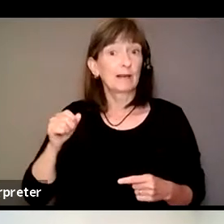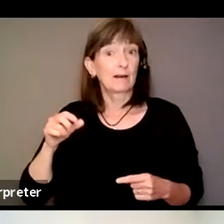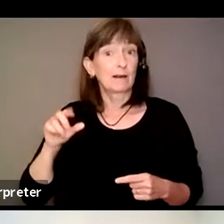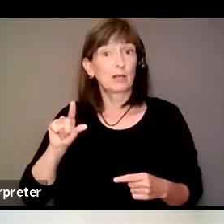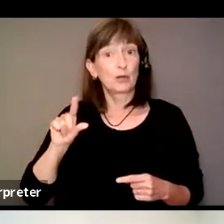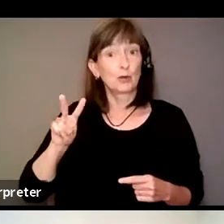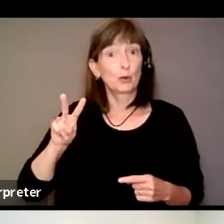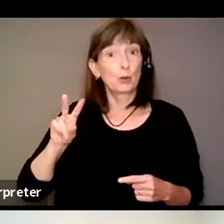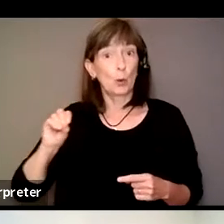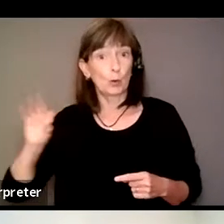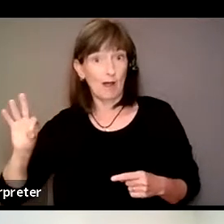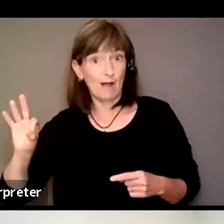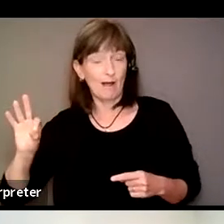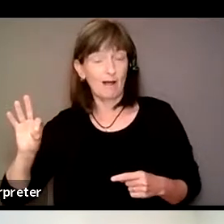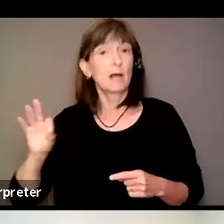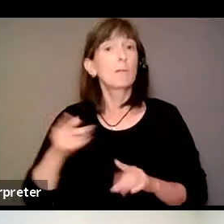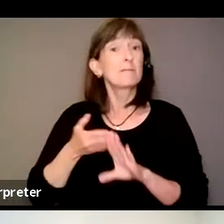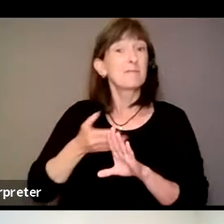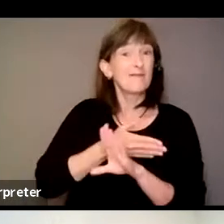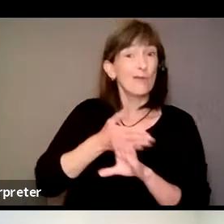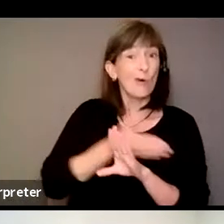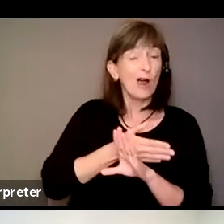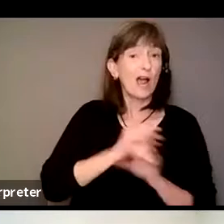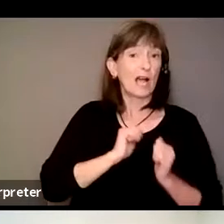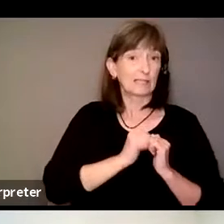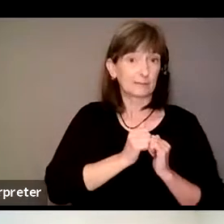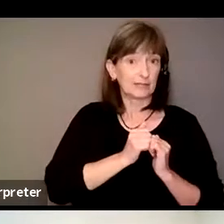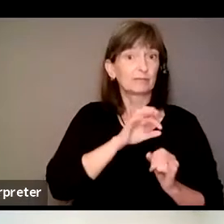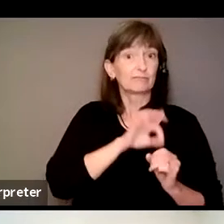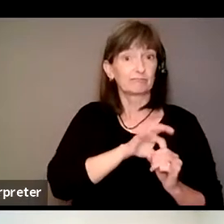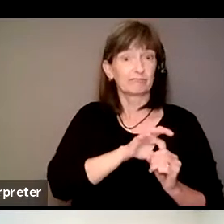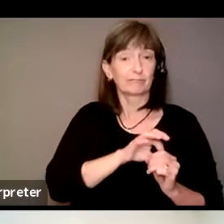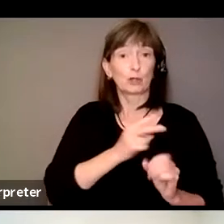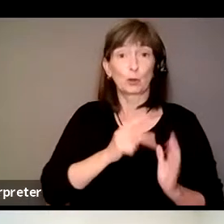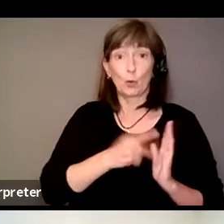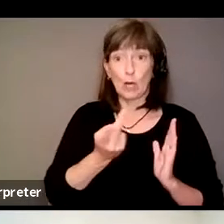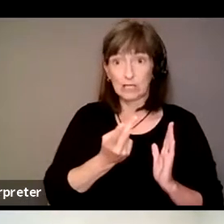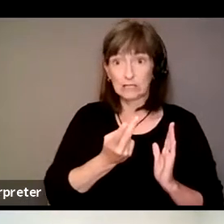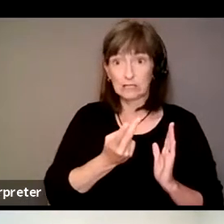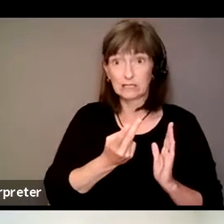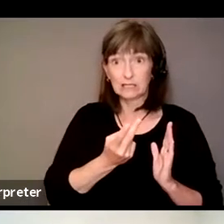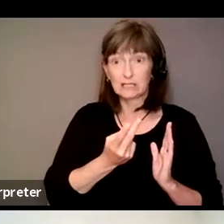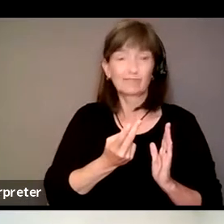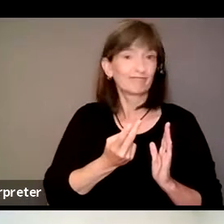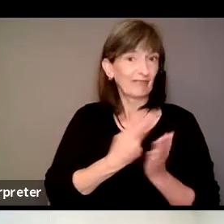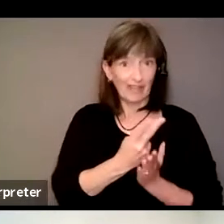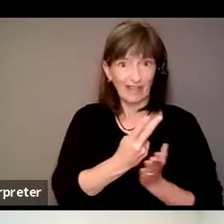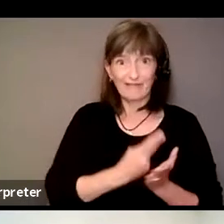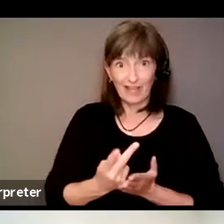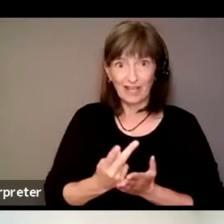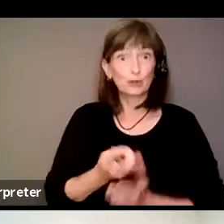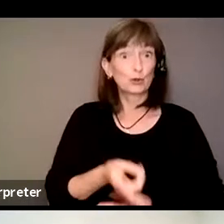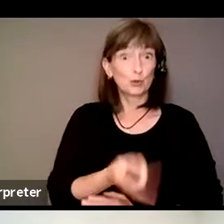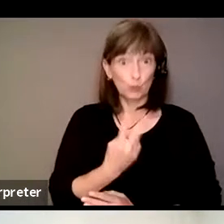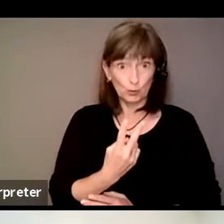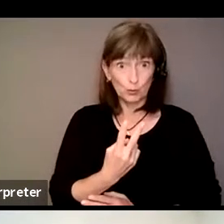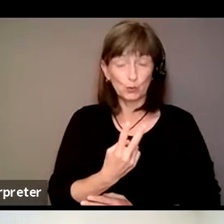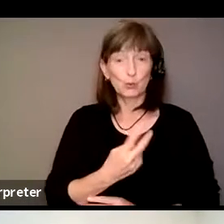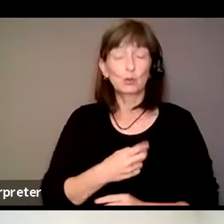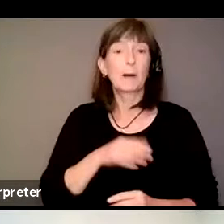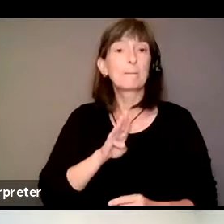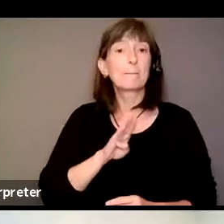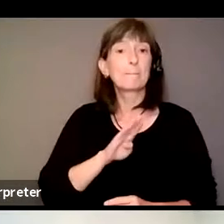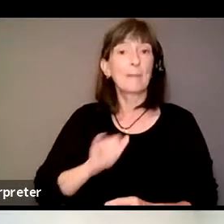in 2 back-to-back by-elections a year prior, and obviously was unsuccessful in my bid in those